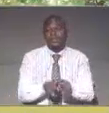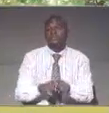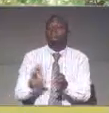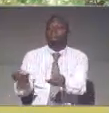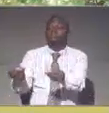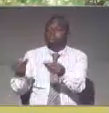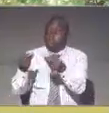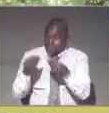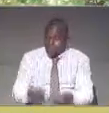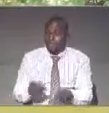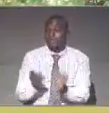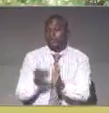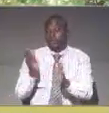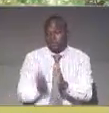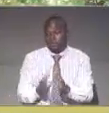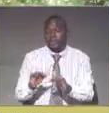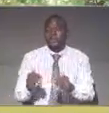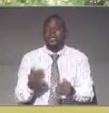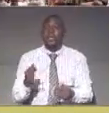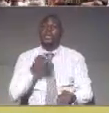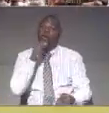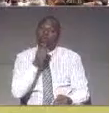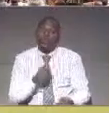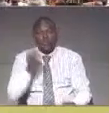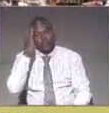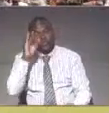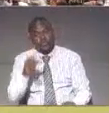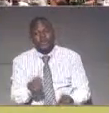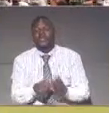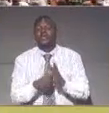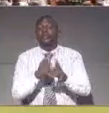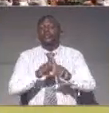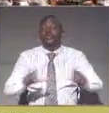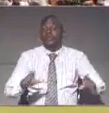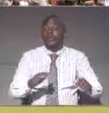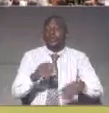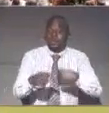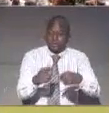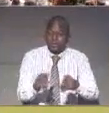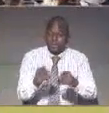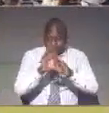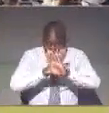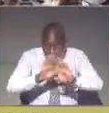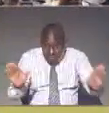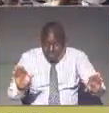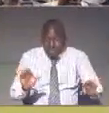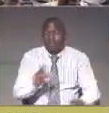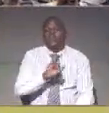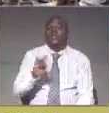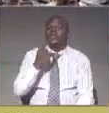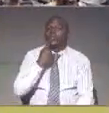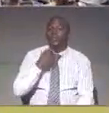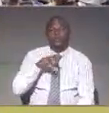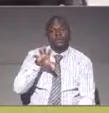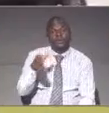some kind of documentation or some elders who know. During an ongoing Land Awareness Week in Karamoja